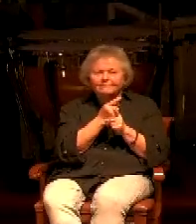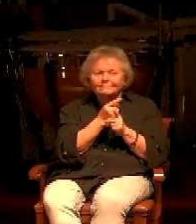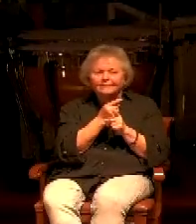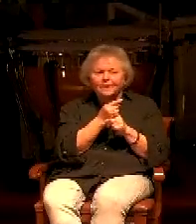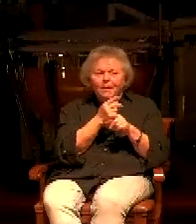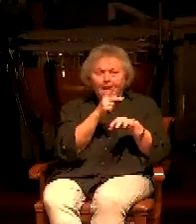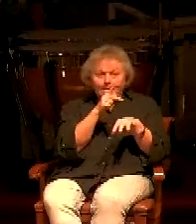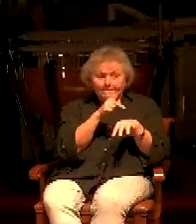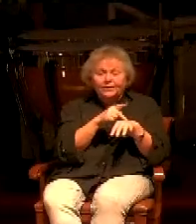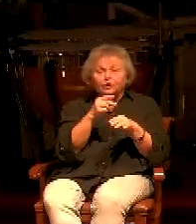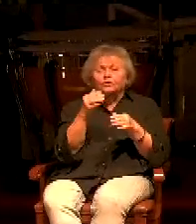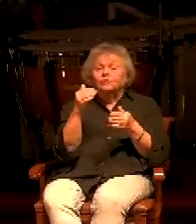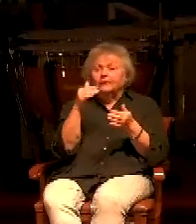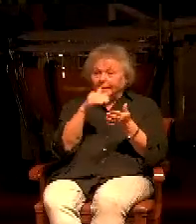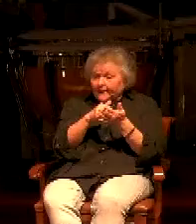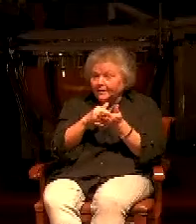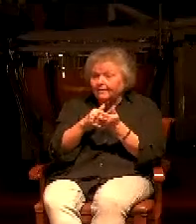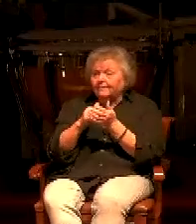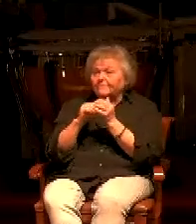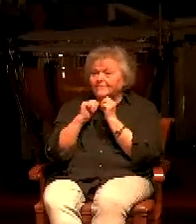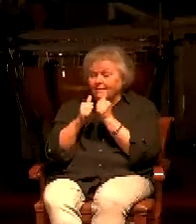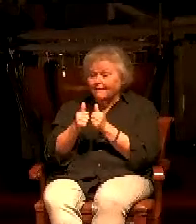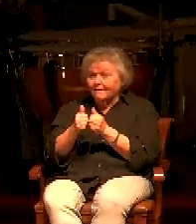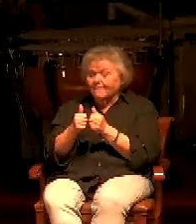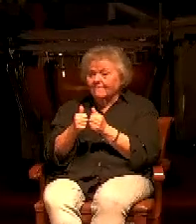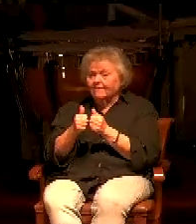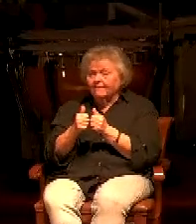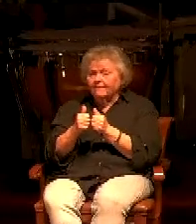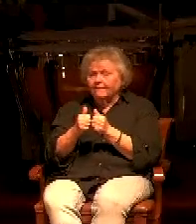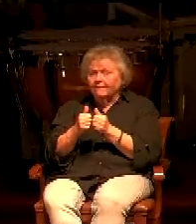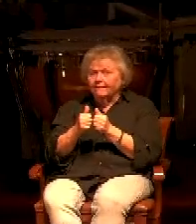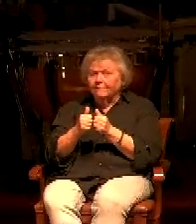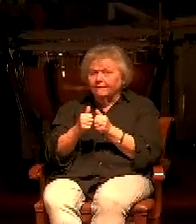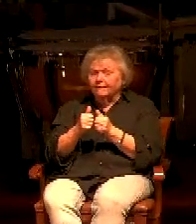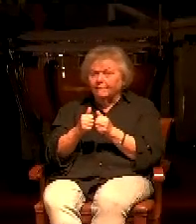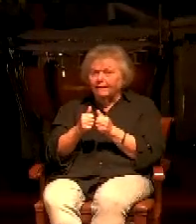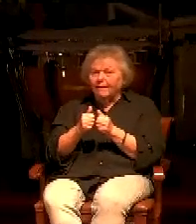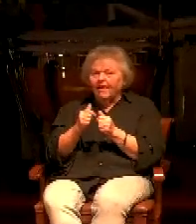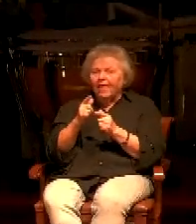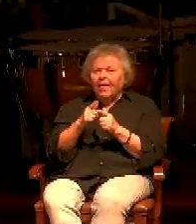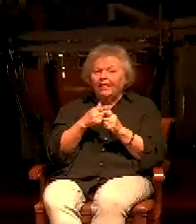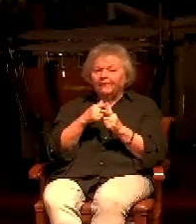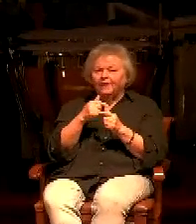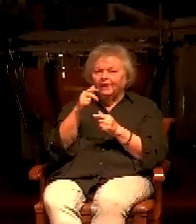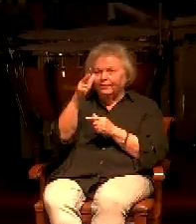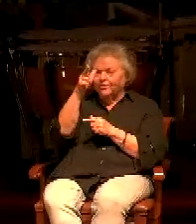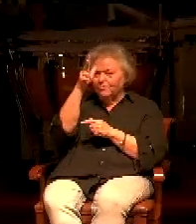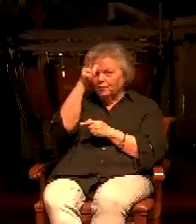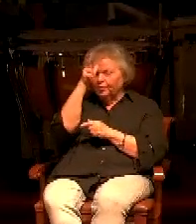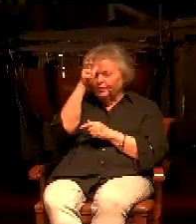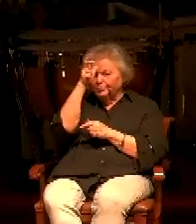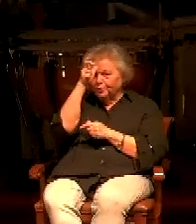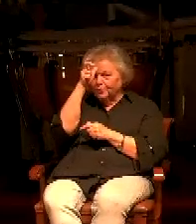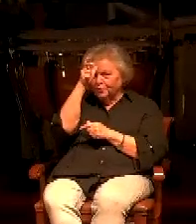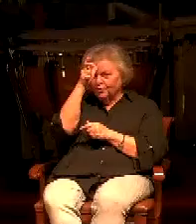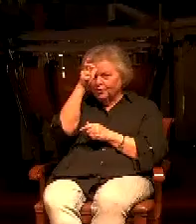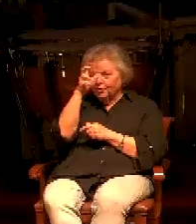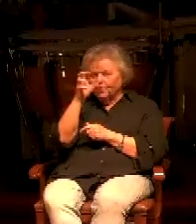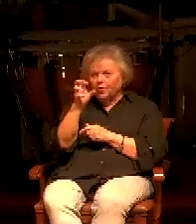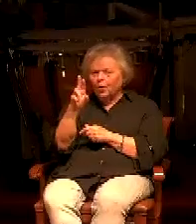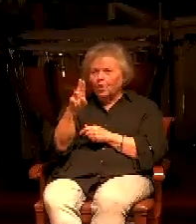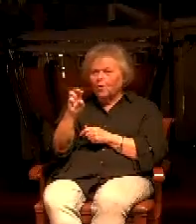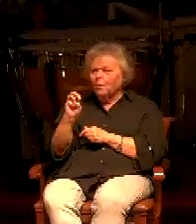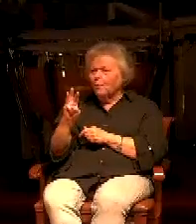Peter again denied it, and at once the rooster crowed. I want you to see how